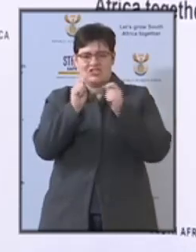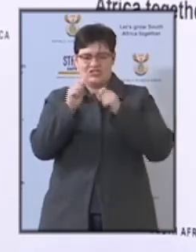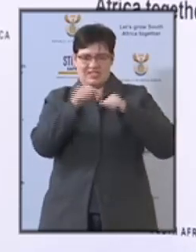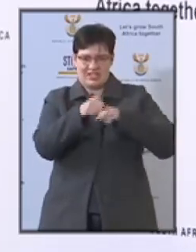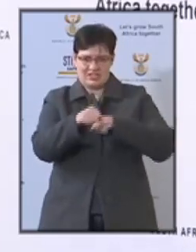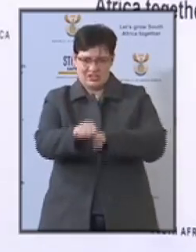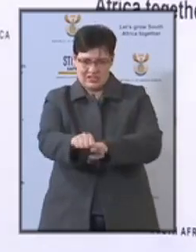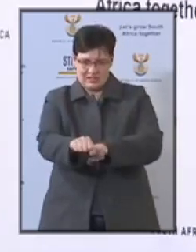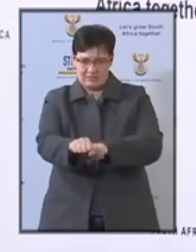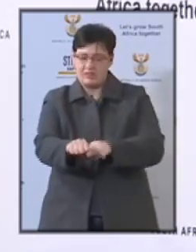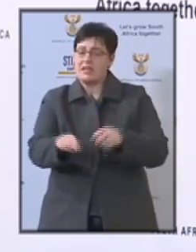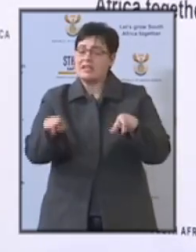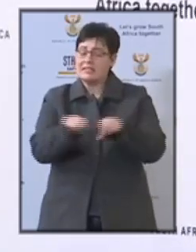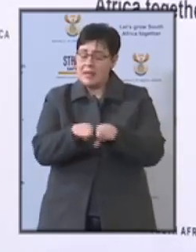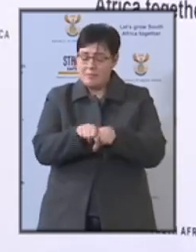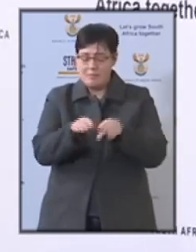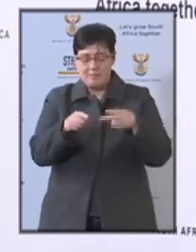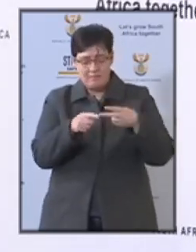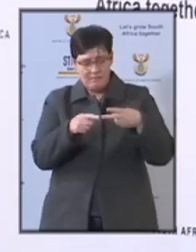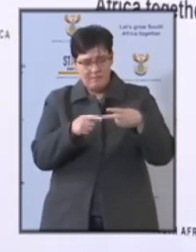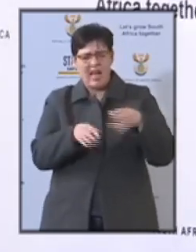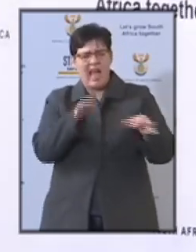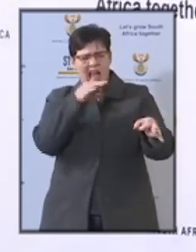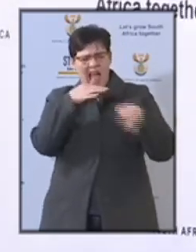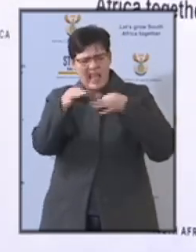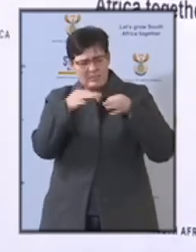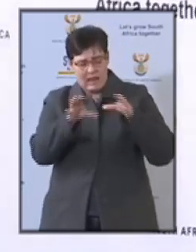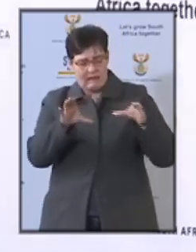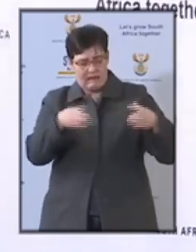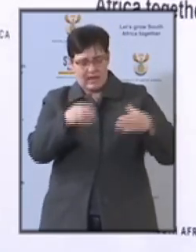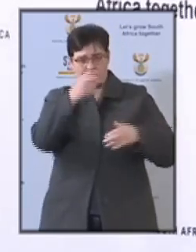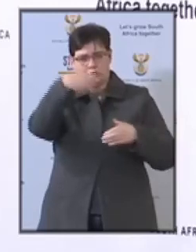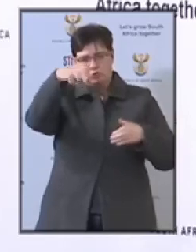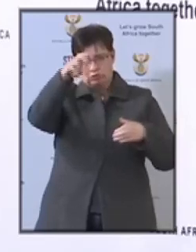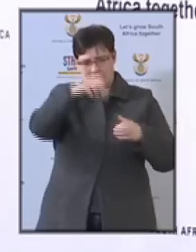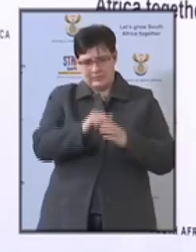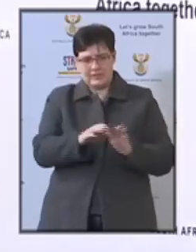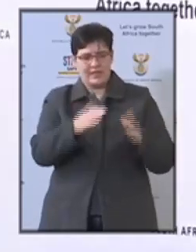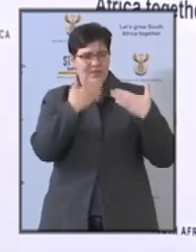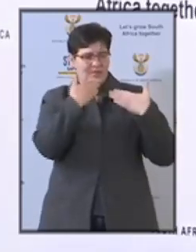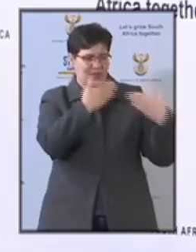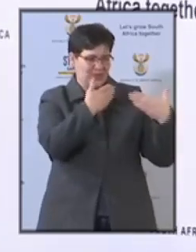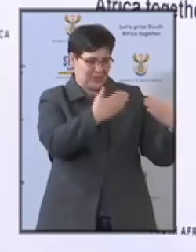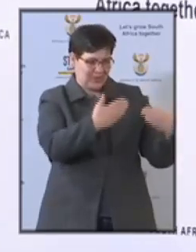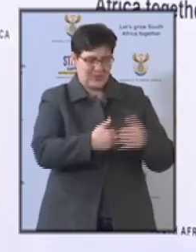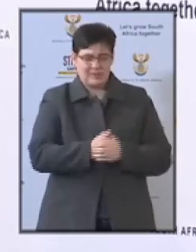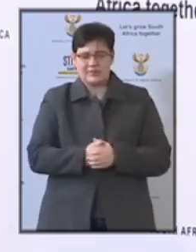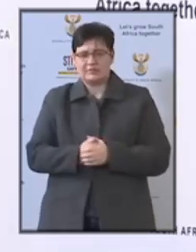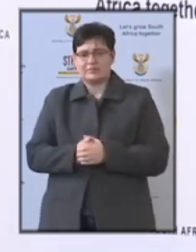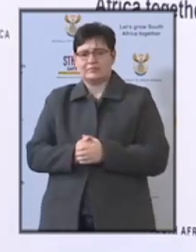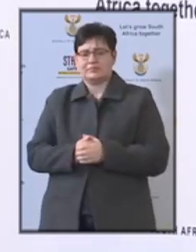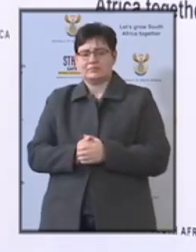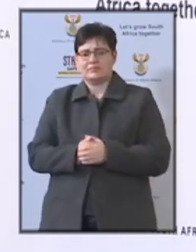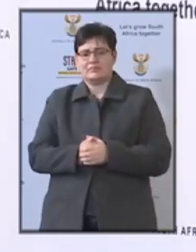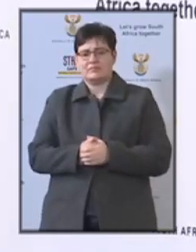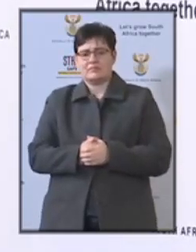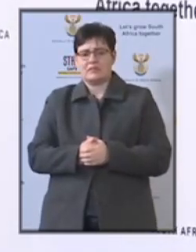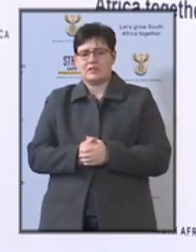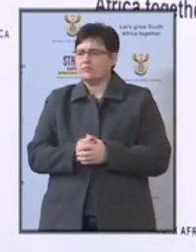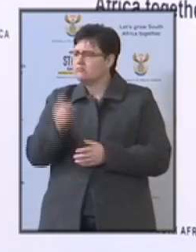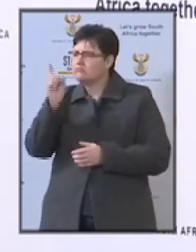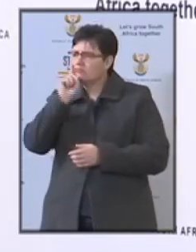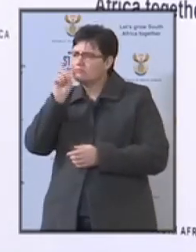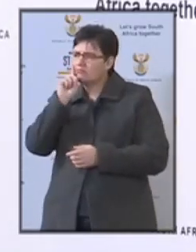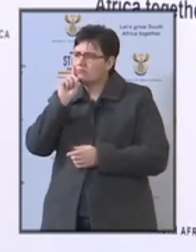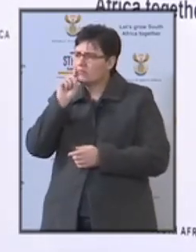and also offered directions for the sector. Thank you very much, Minister. Let me check if